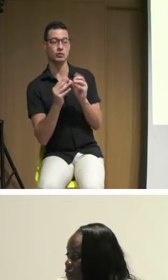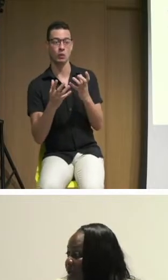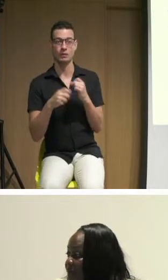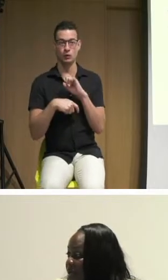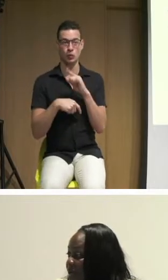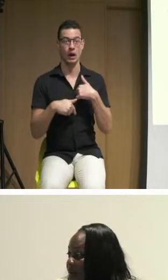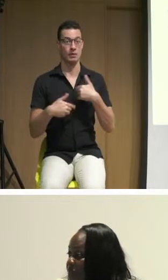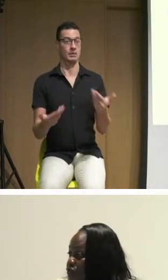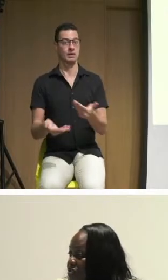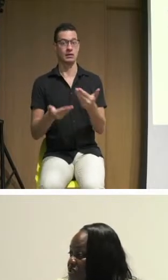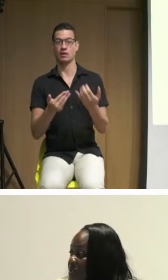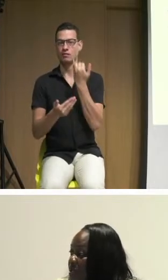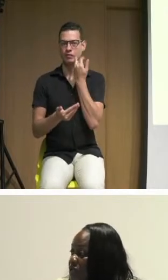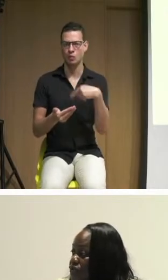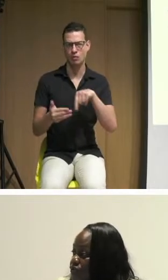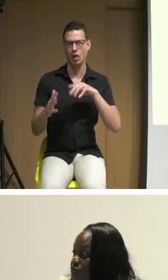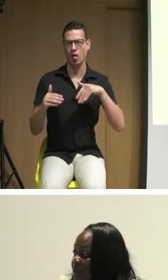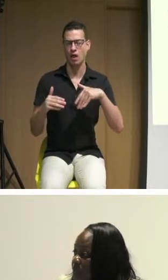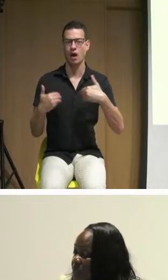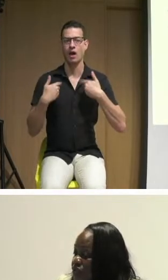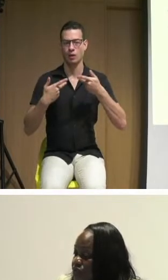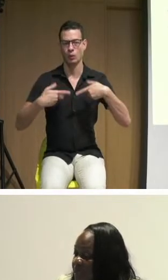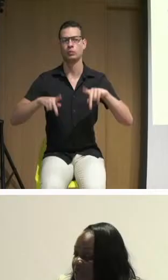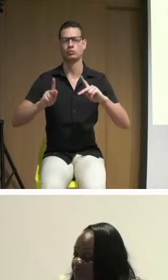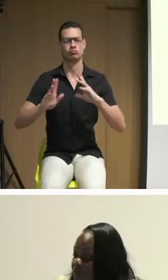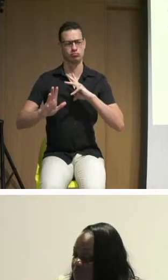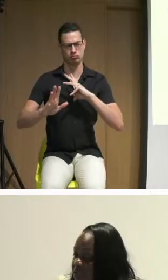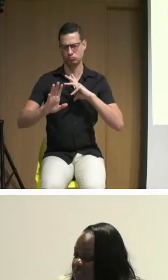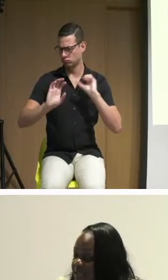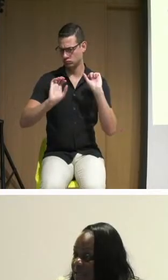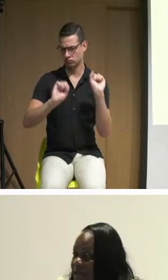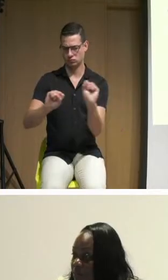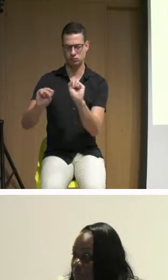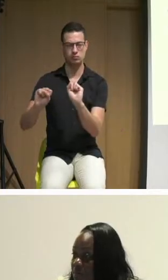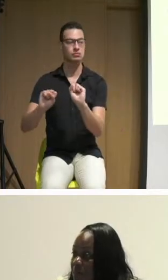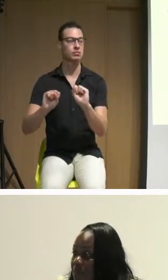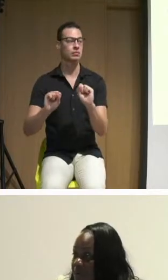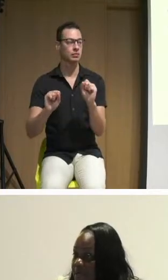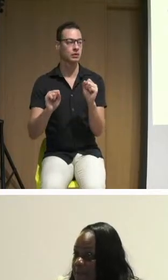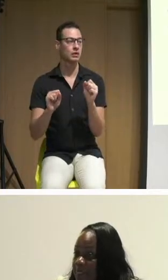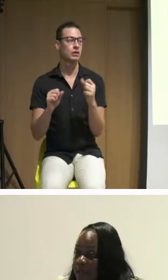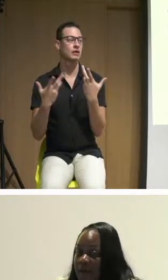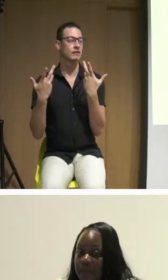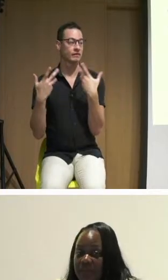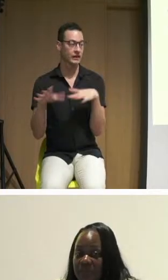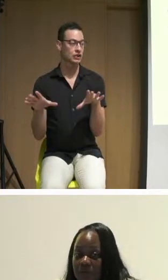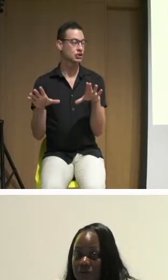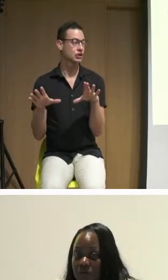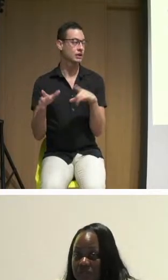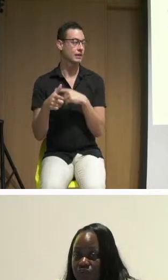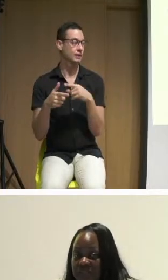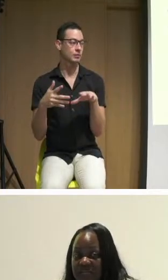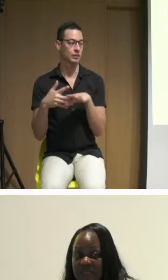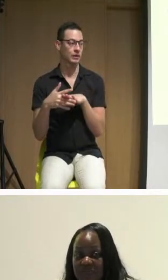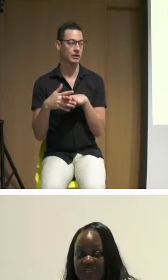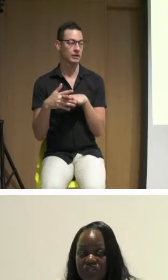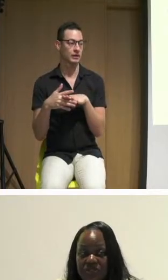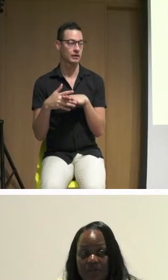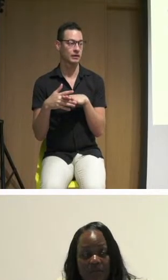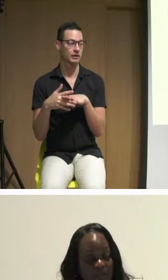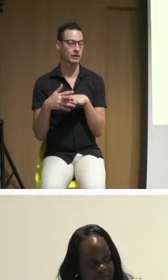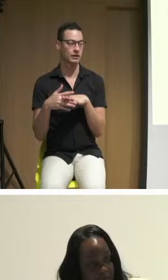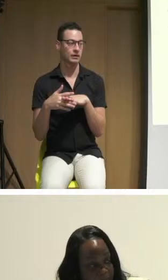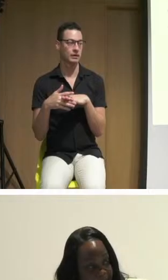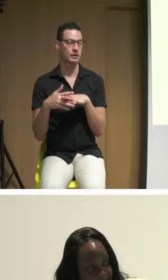so if you haven't had an opportunity to do that, we can do that, and then we can take our break and then go into executive